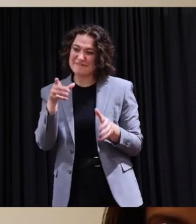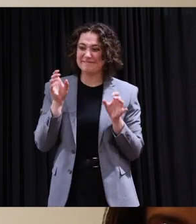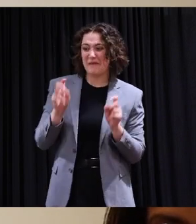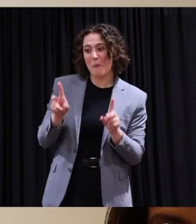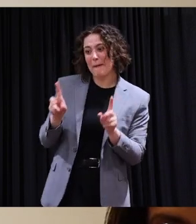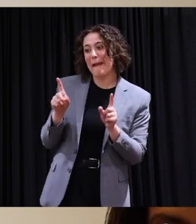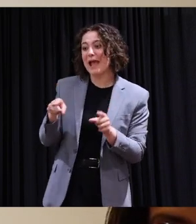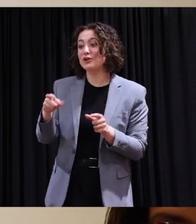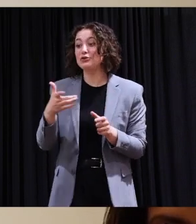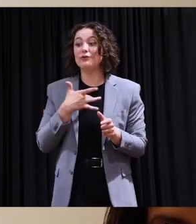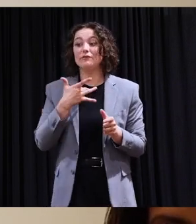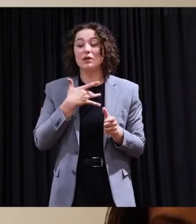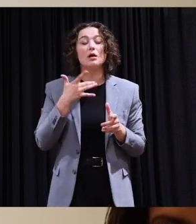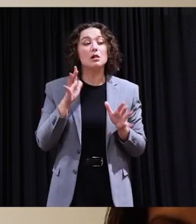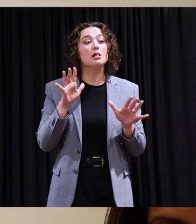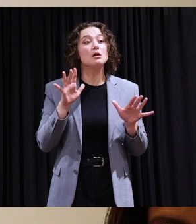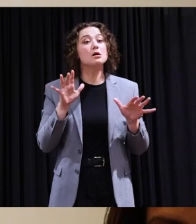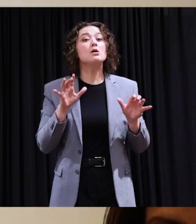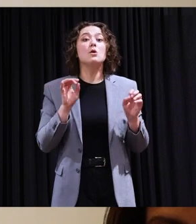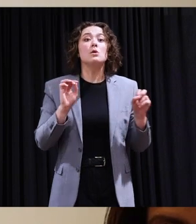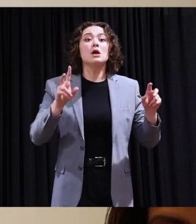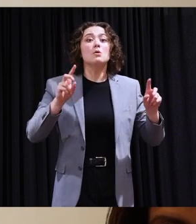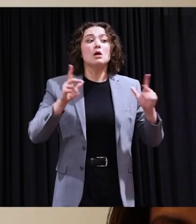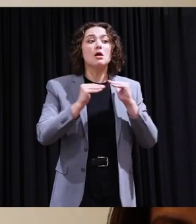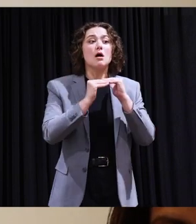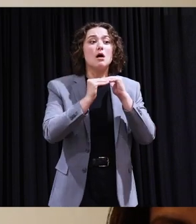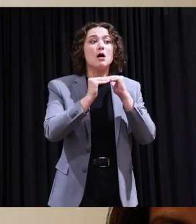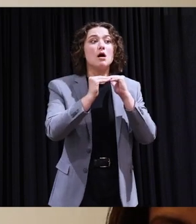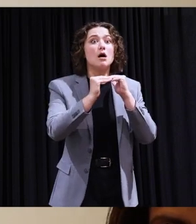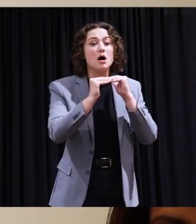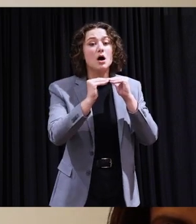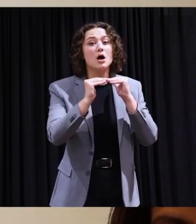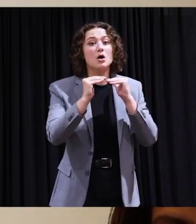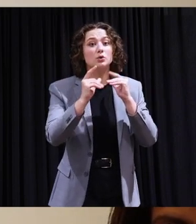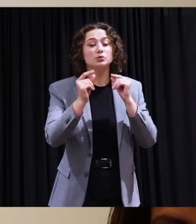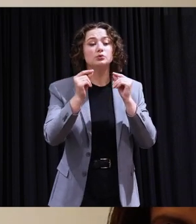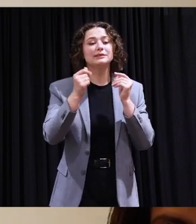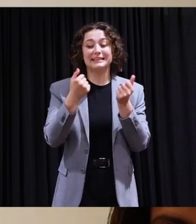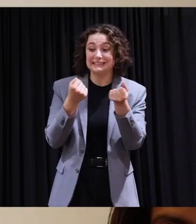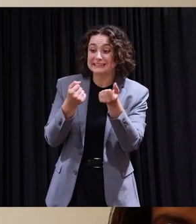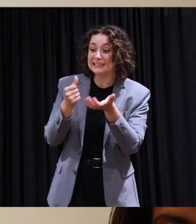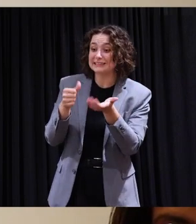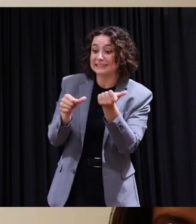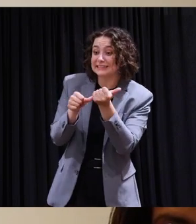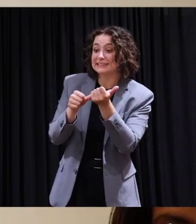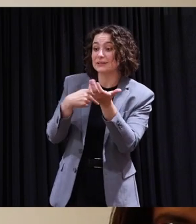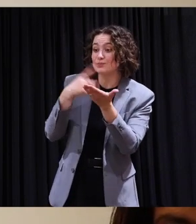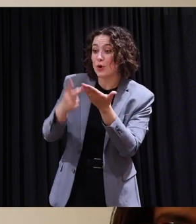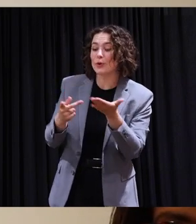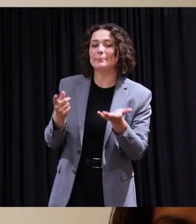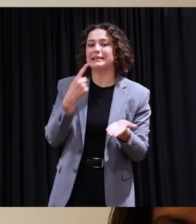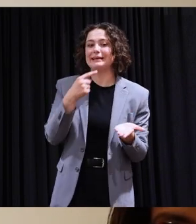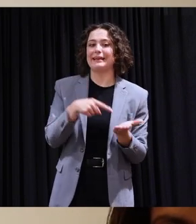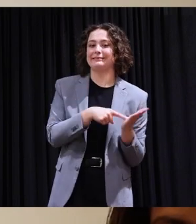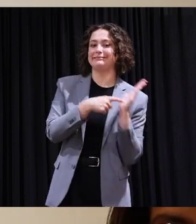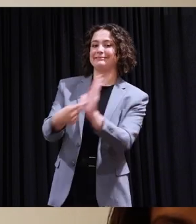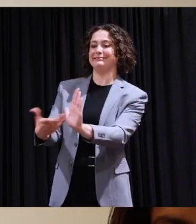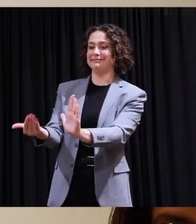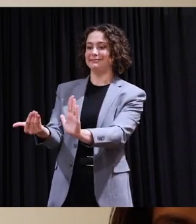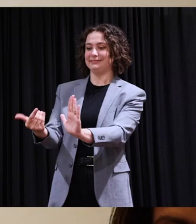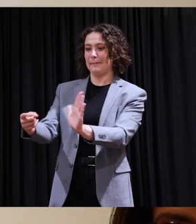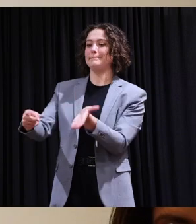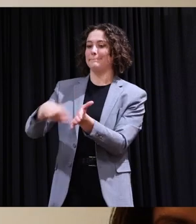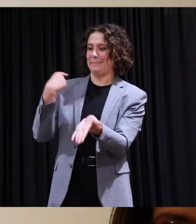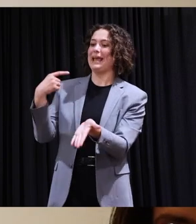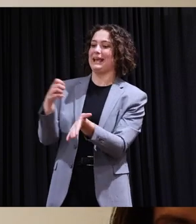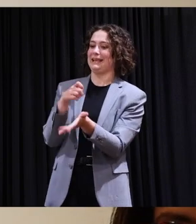like you're treading water and your head's a little bit above the water, they pull out that assistance program and said, okay, now you start paying your energy bill. Well, what happened?